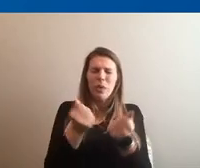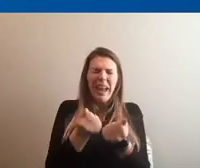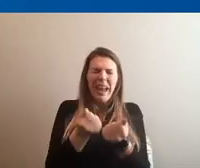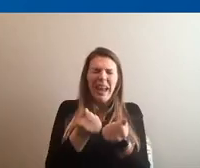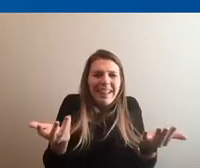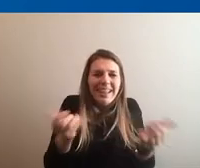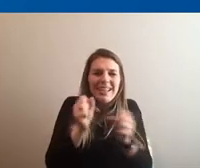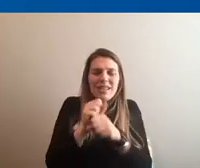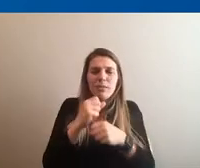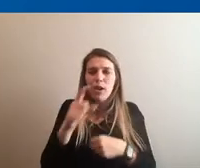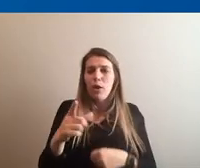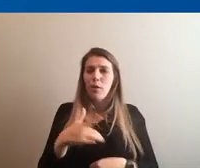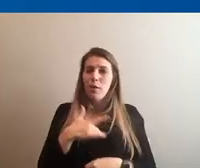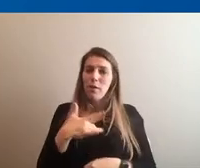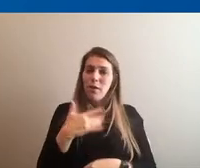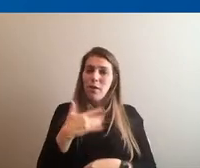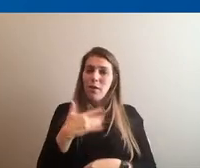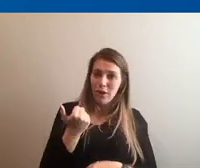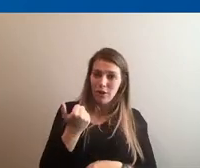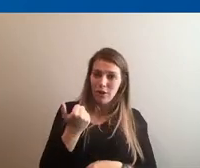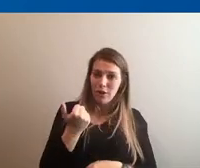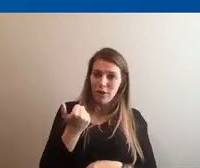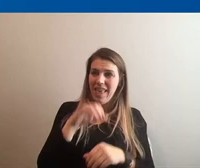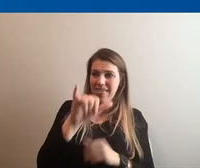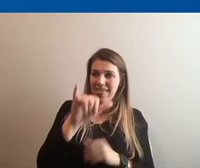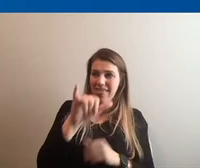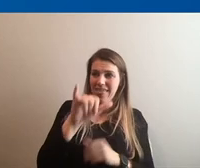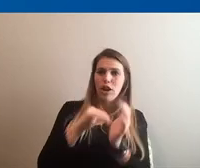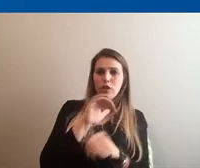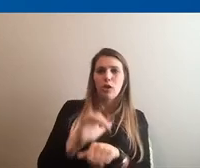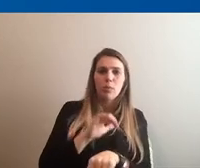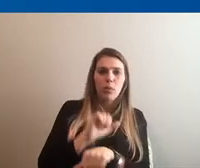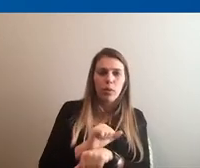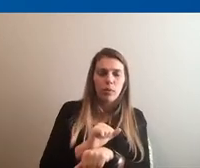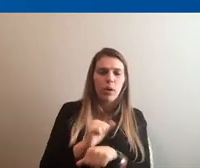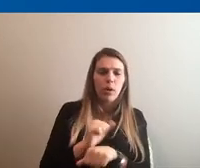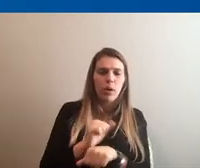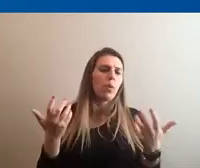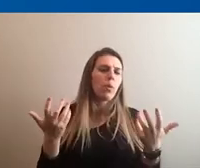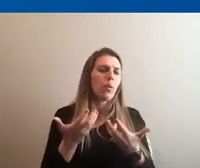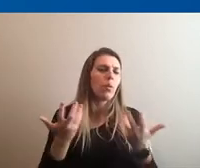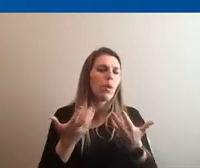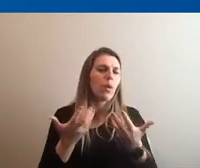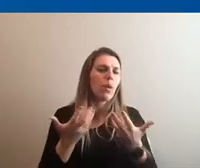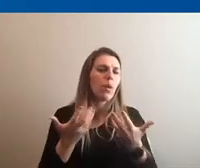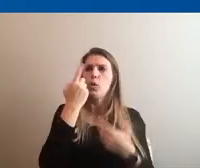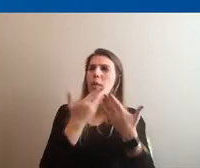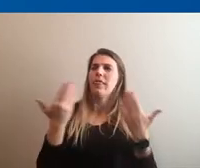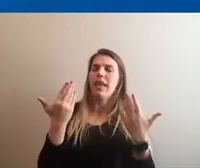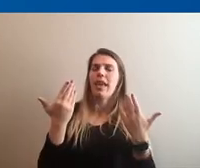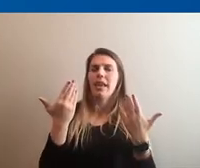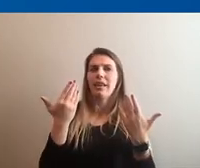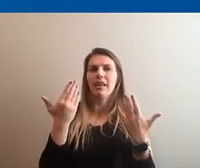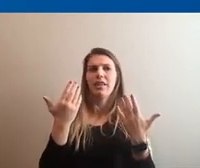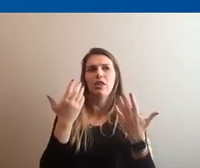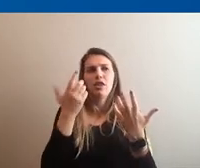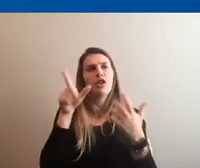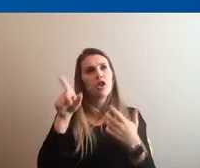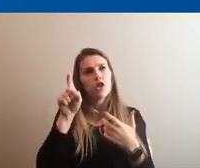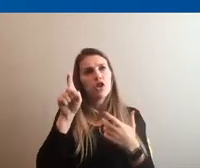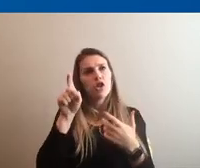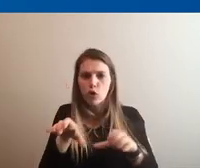you feel better in that doctor's appointment, what is the one thing or a couple of things that they should be